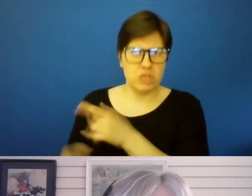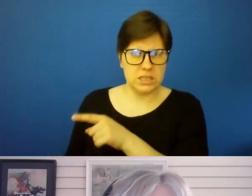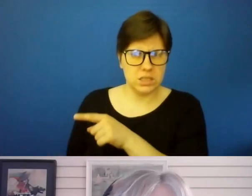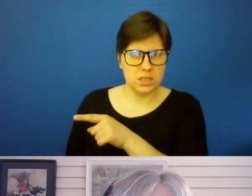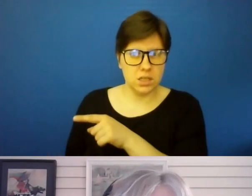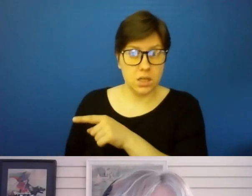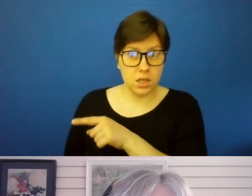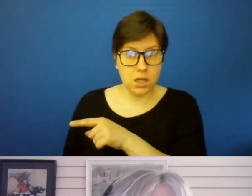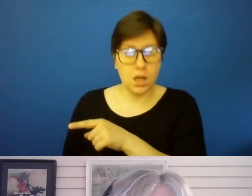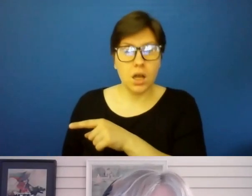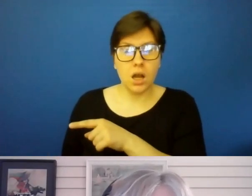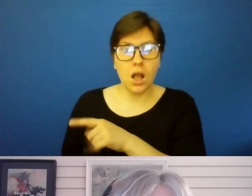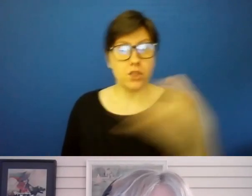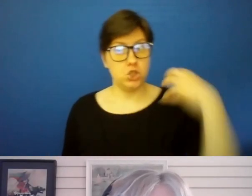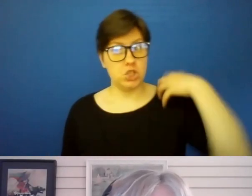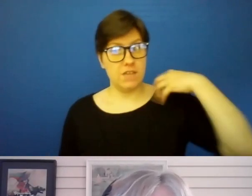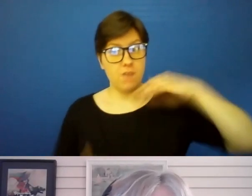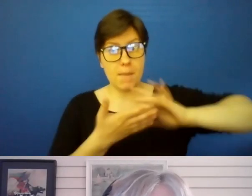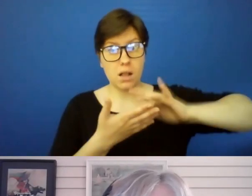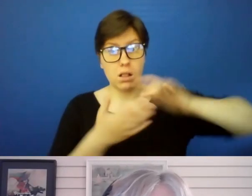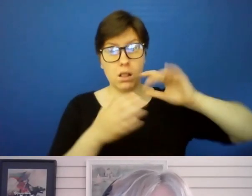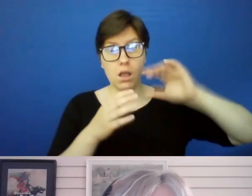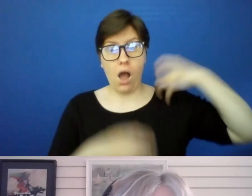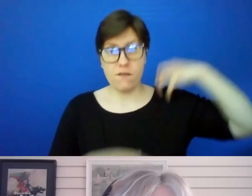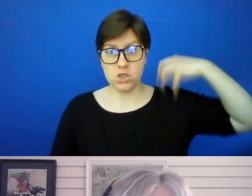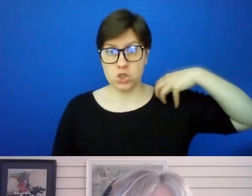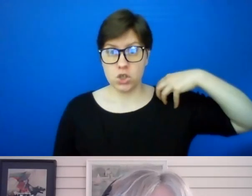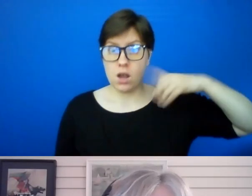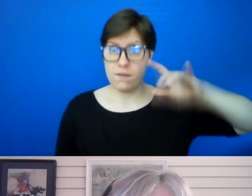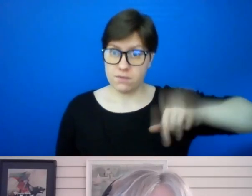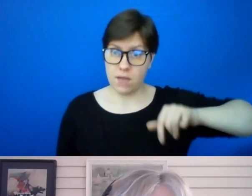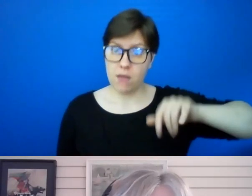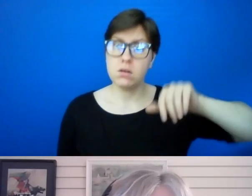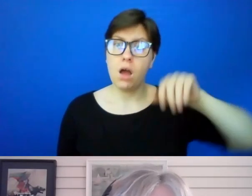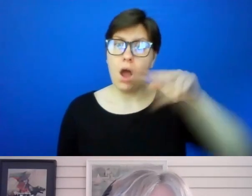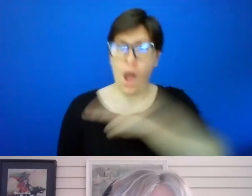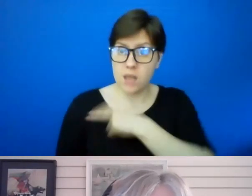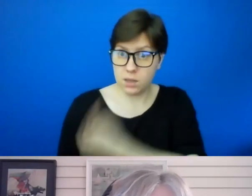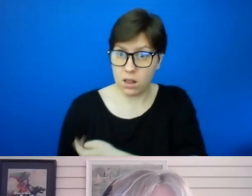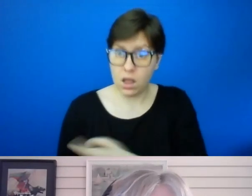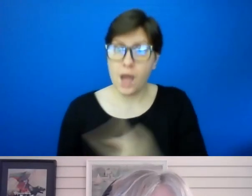the chief medical officer of Austin hospital said that